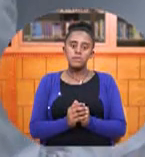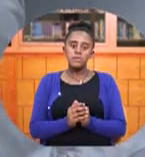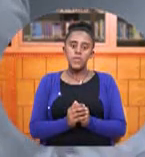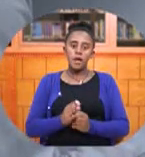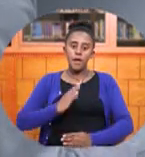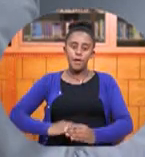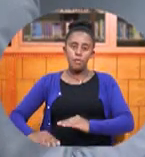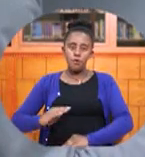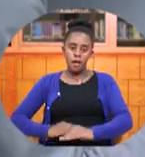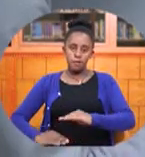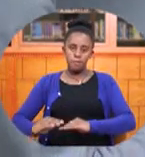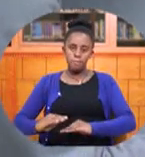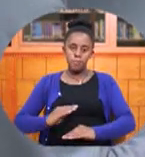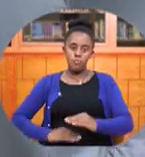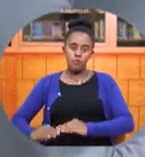reproductive,